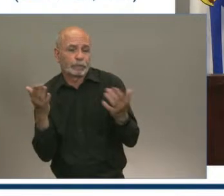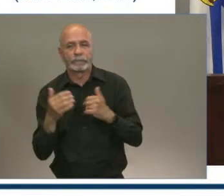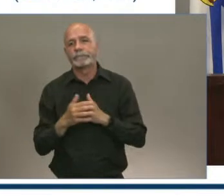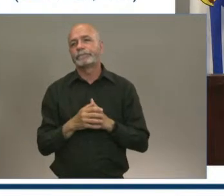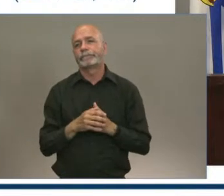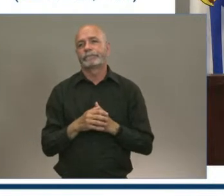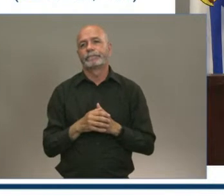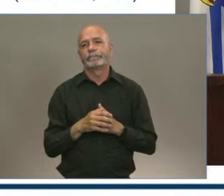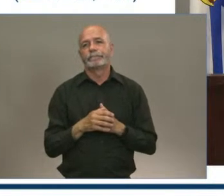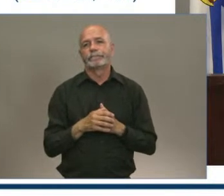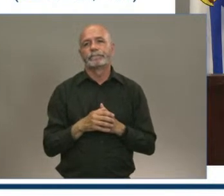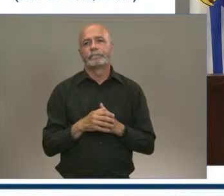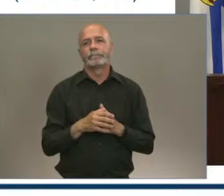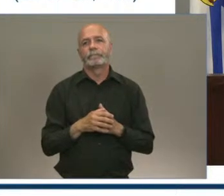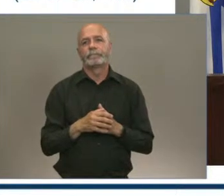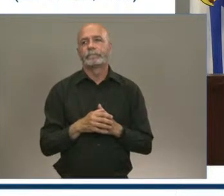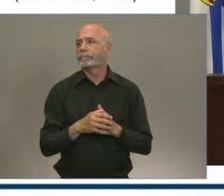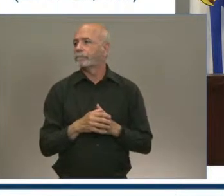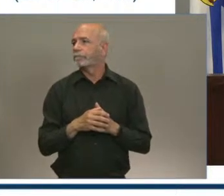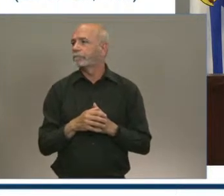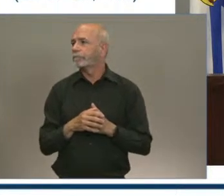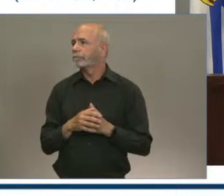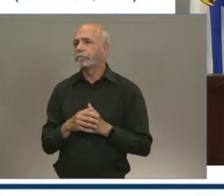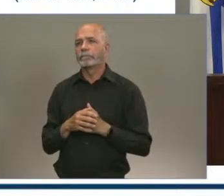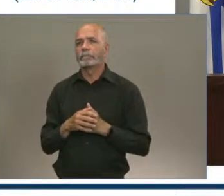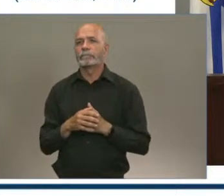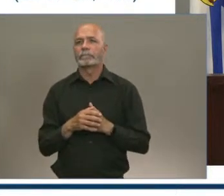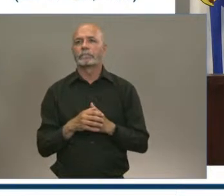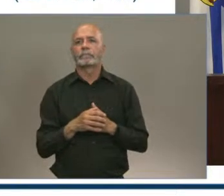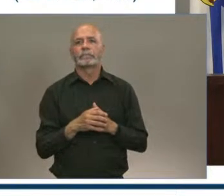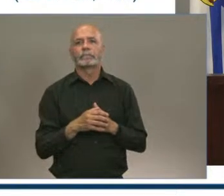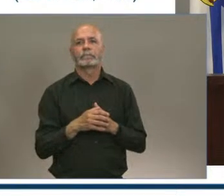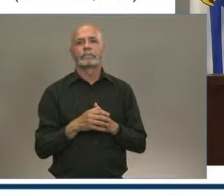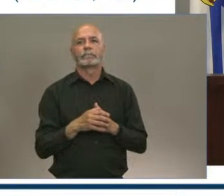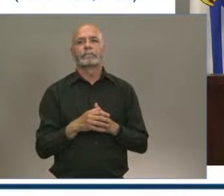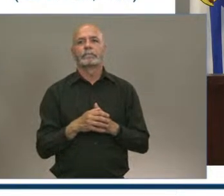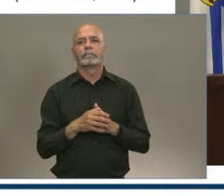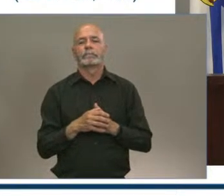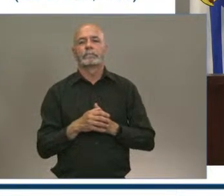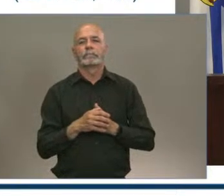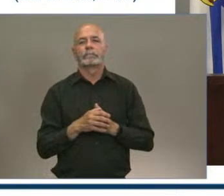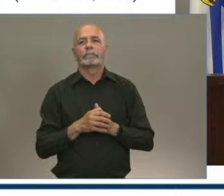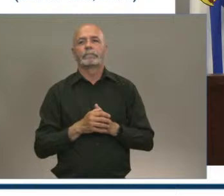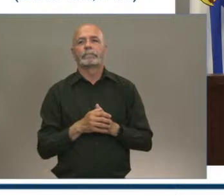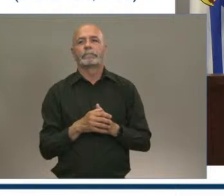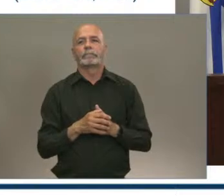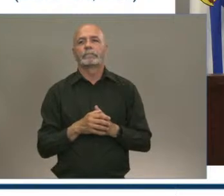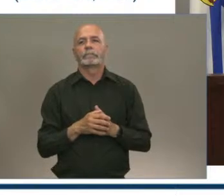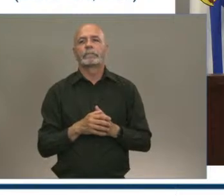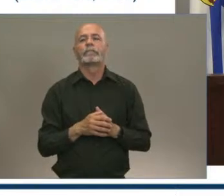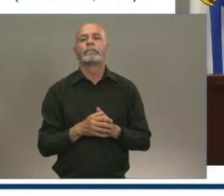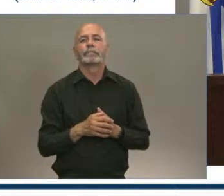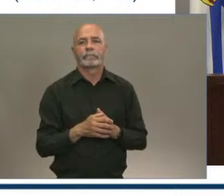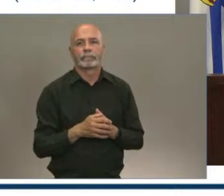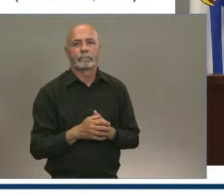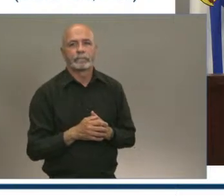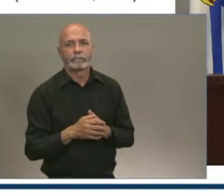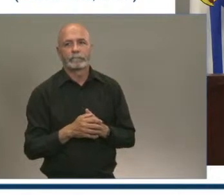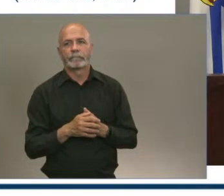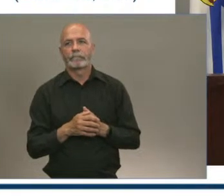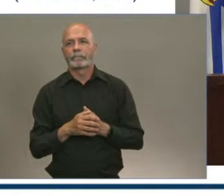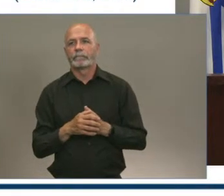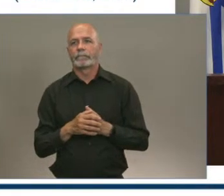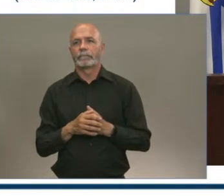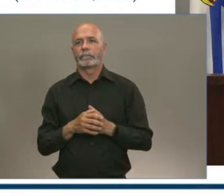Hi, good afternoon. Dr. Strang, I was intrigued by your comment that 1 dose of